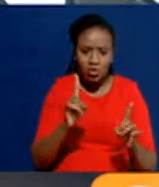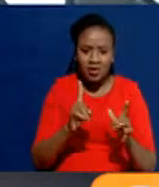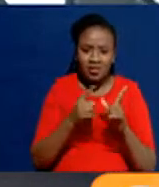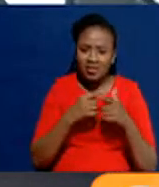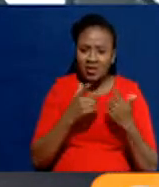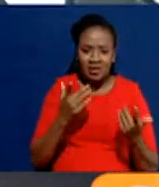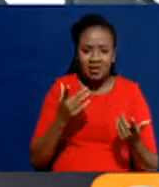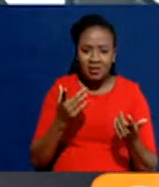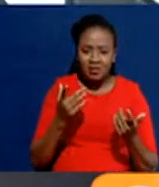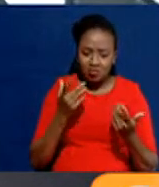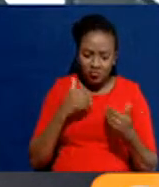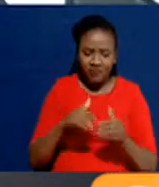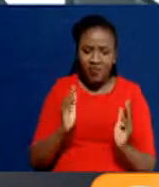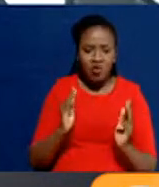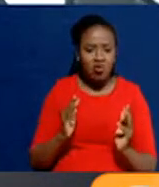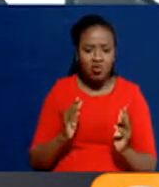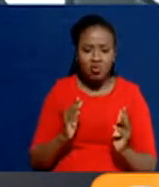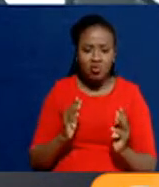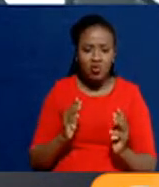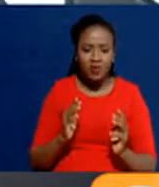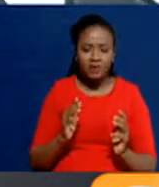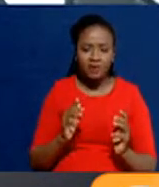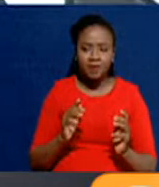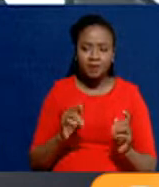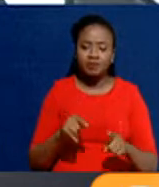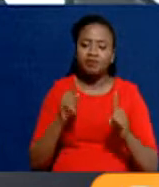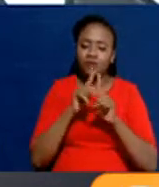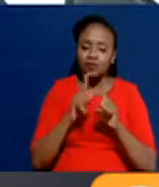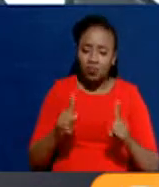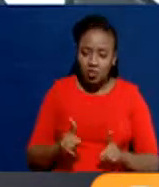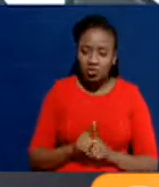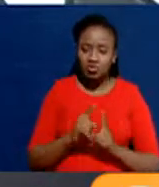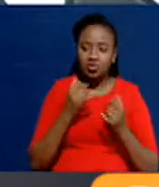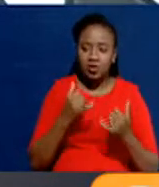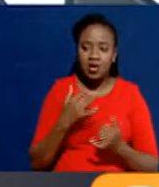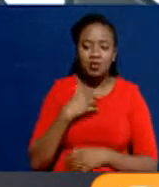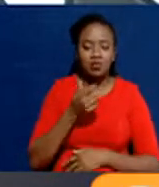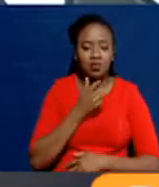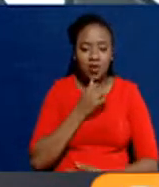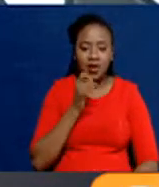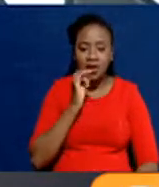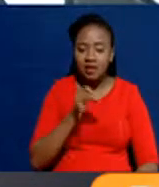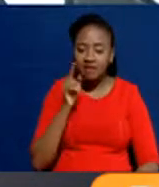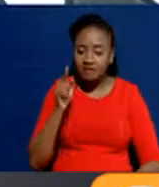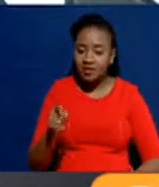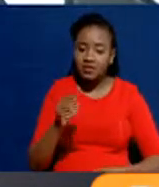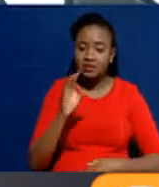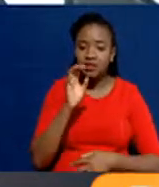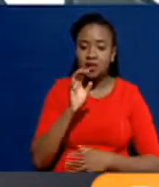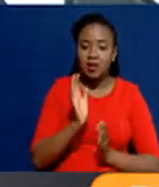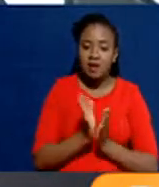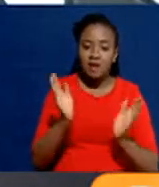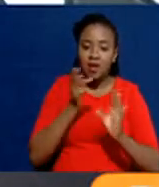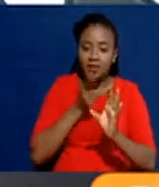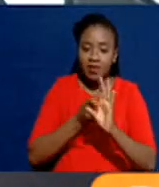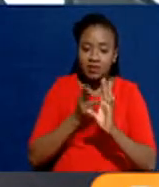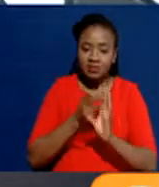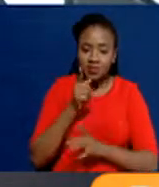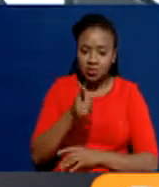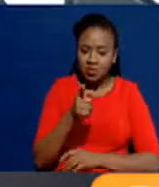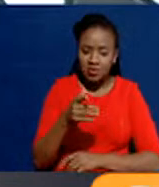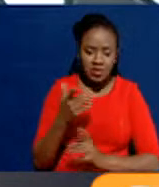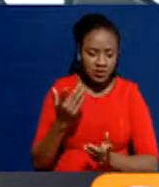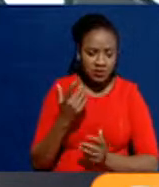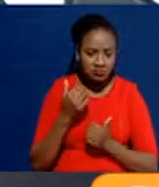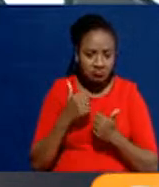the day. And again, goes to whether this exercise of public participation is rubber stamping. You cannot then go back